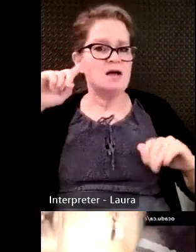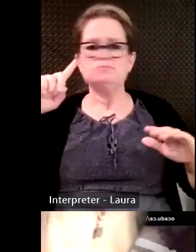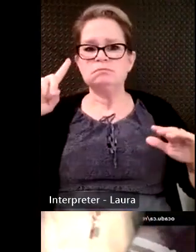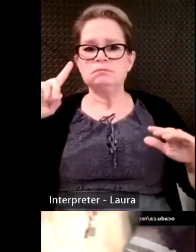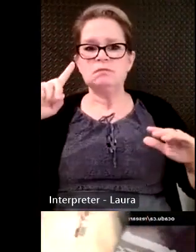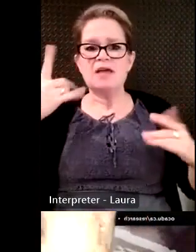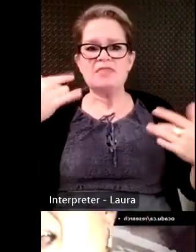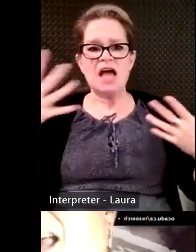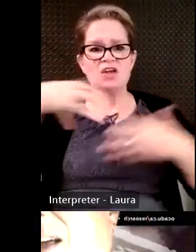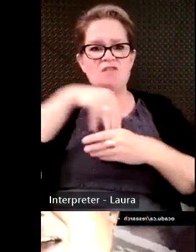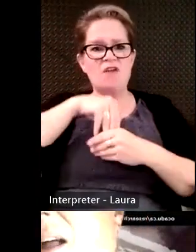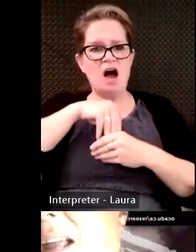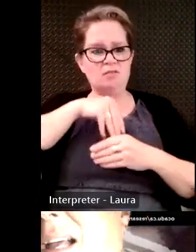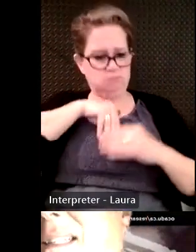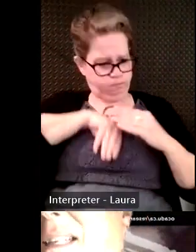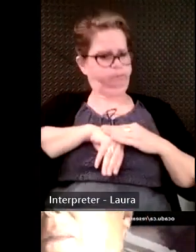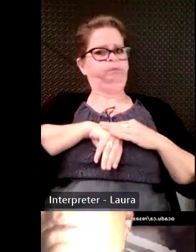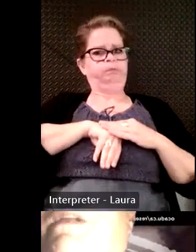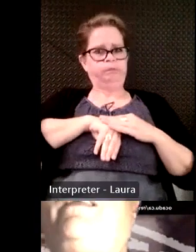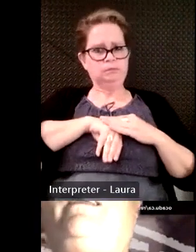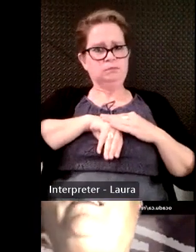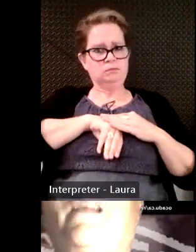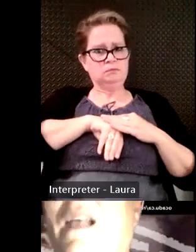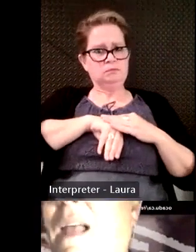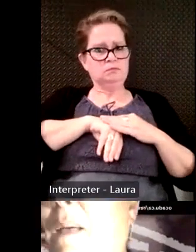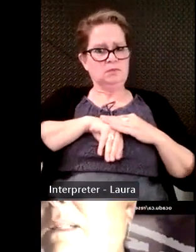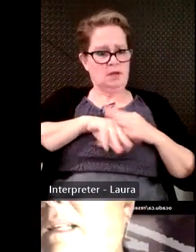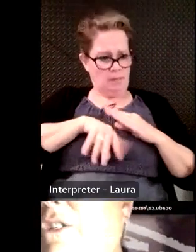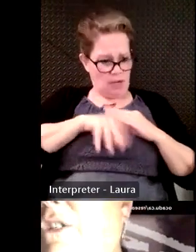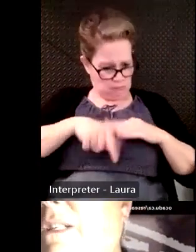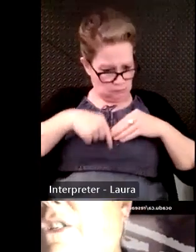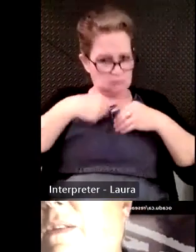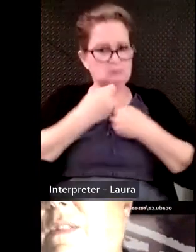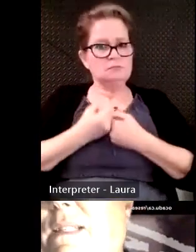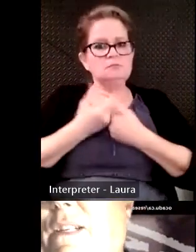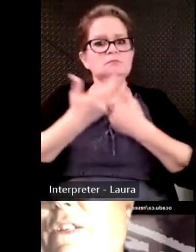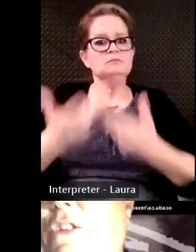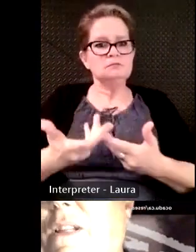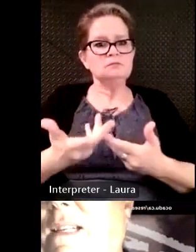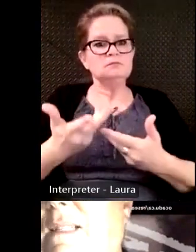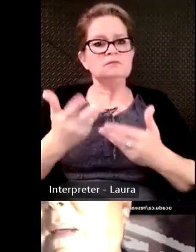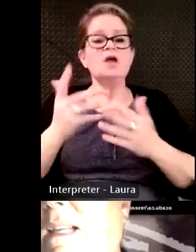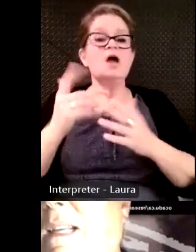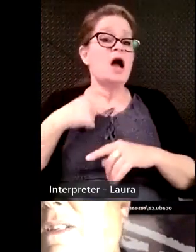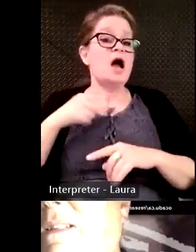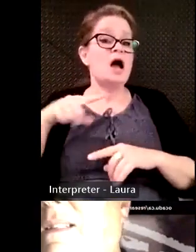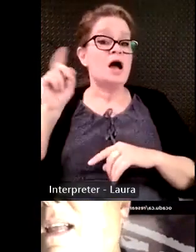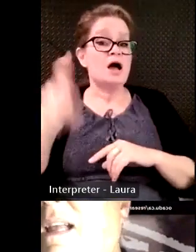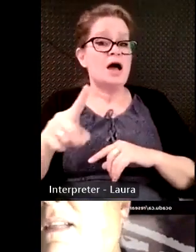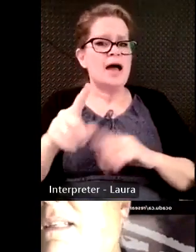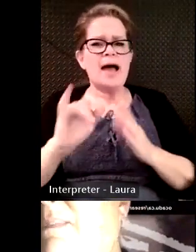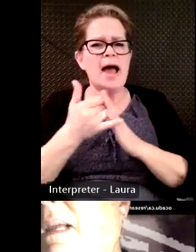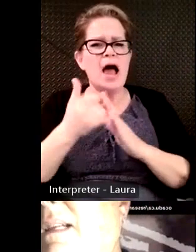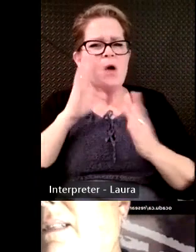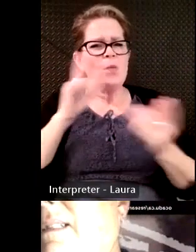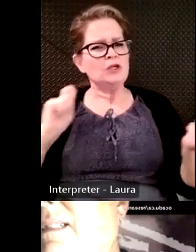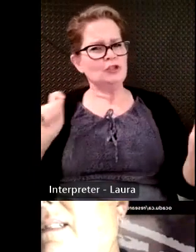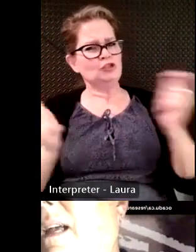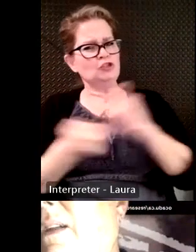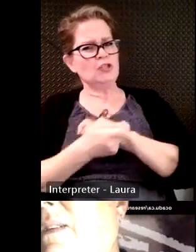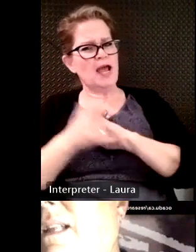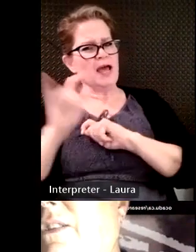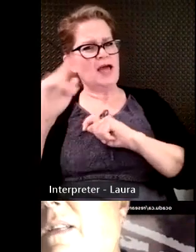So, how, I ask, can we rethink and potentially shift institutional expectations that speak